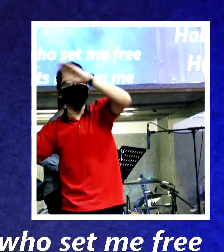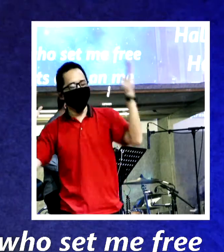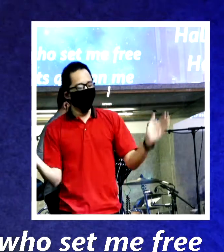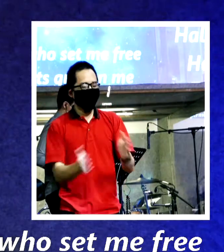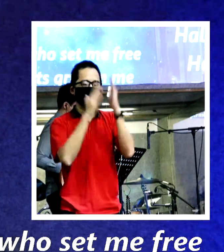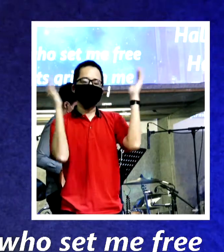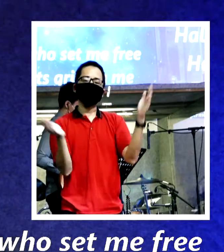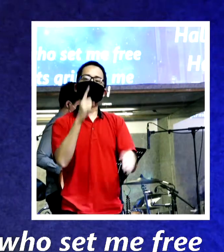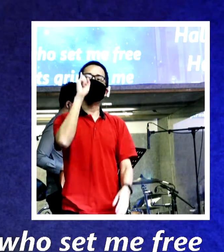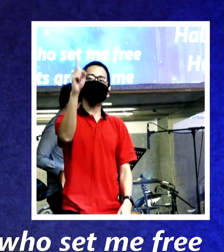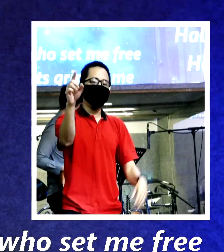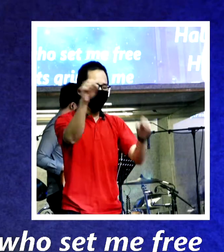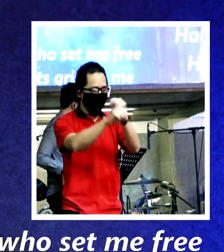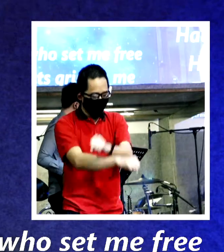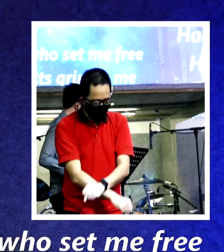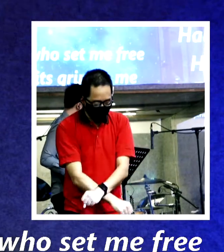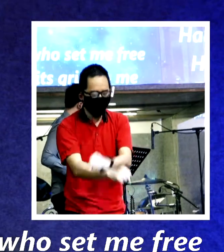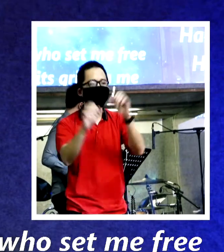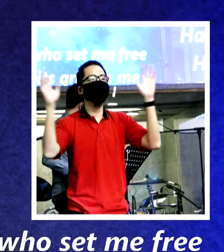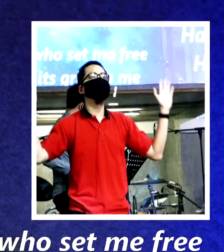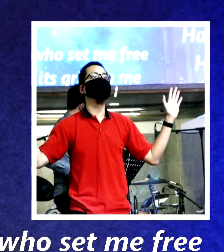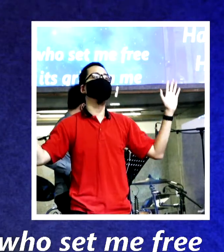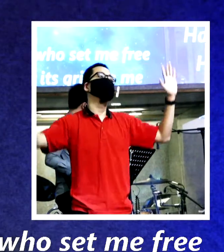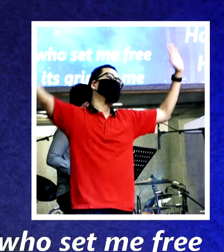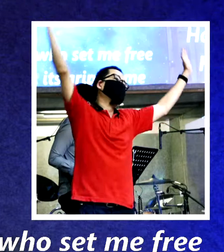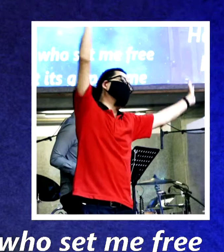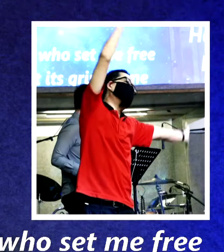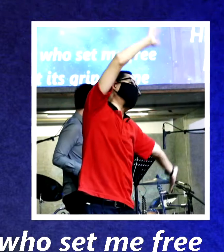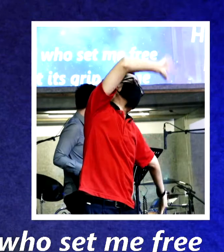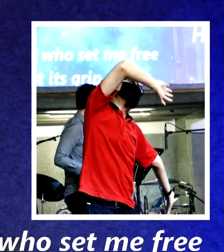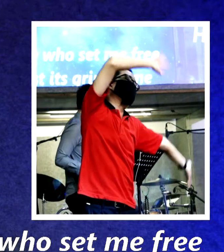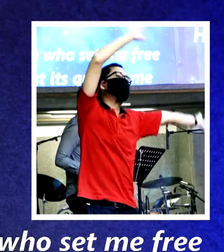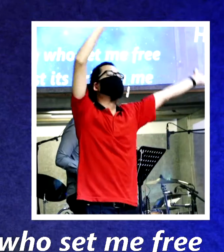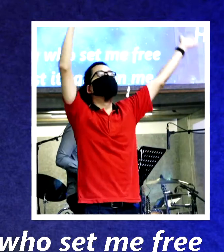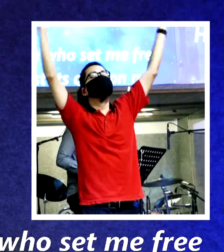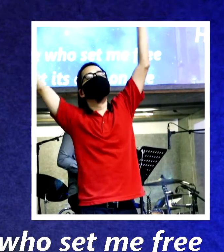Hallelujah. Praise the one who set me free.